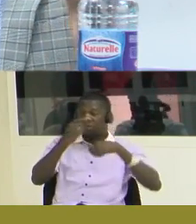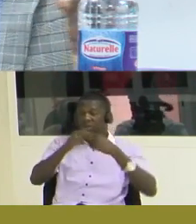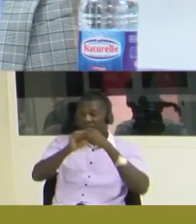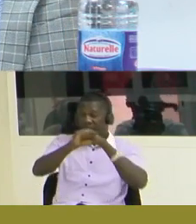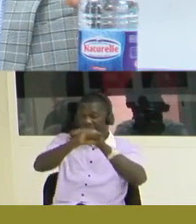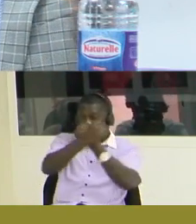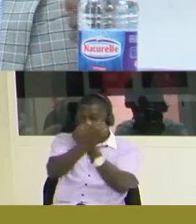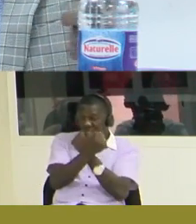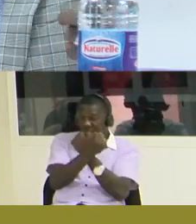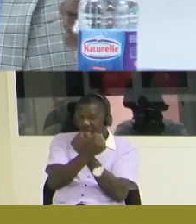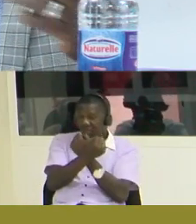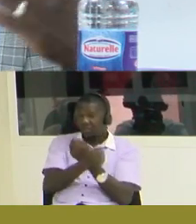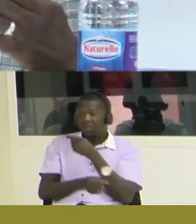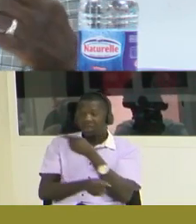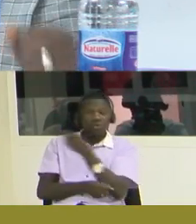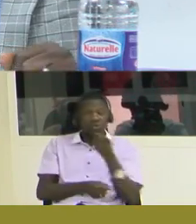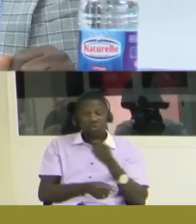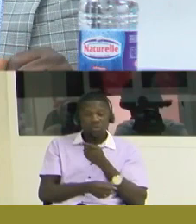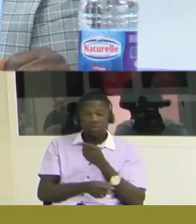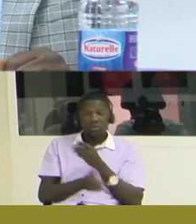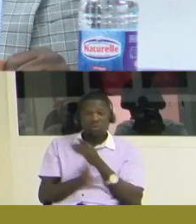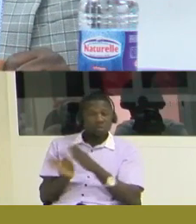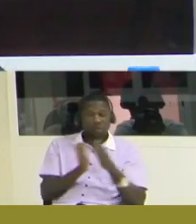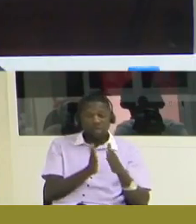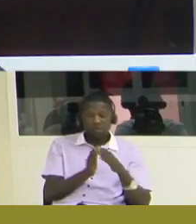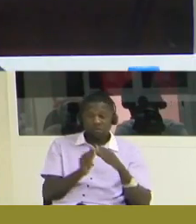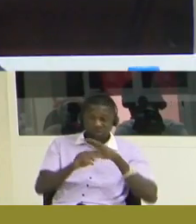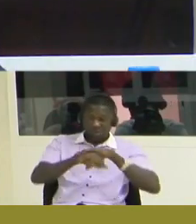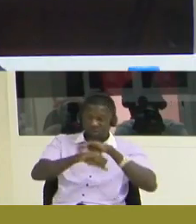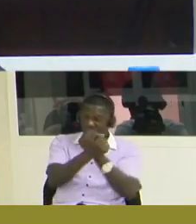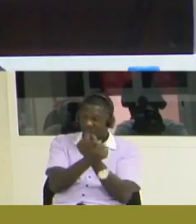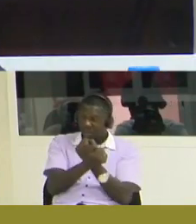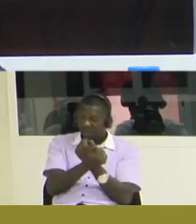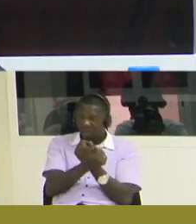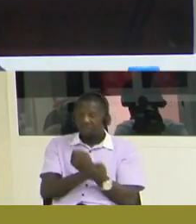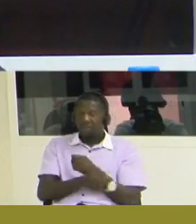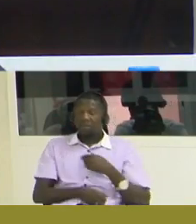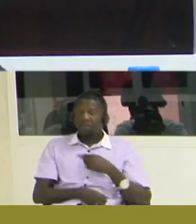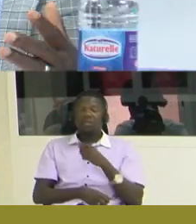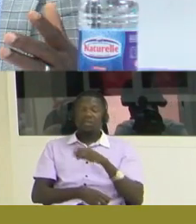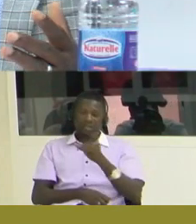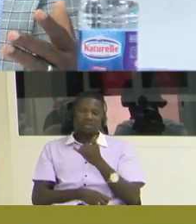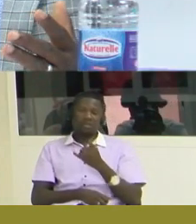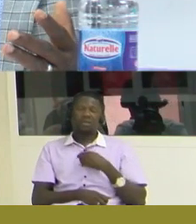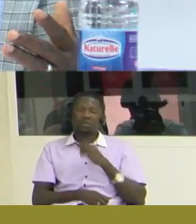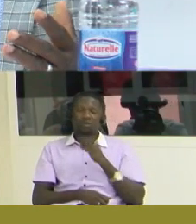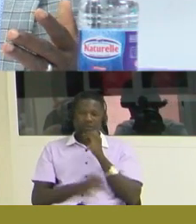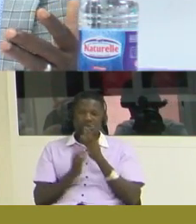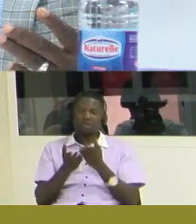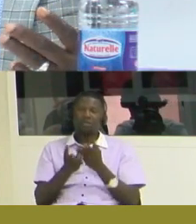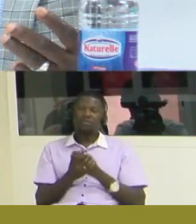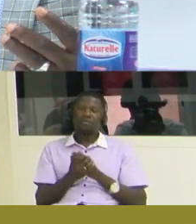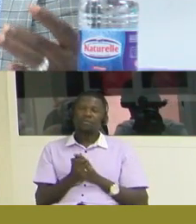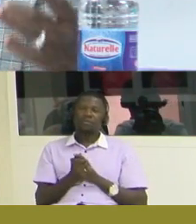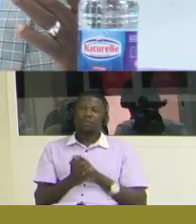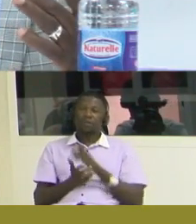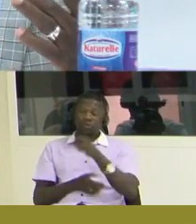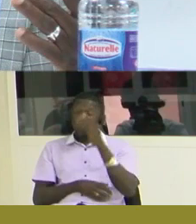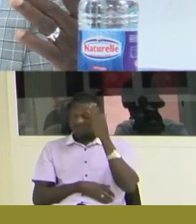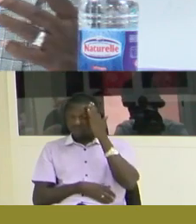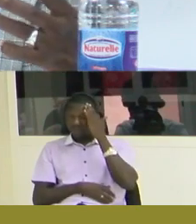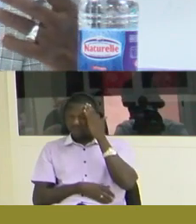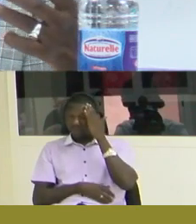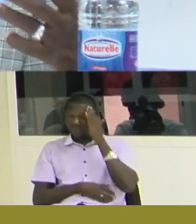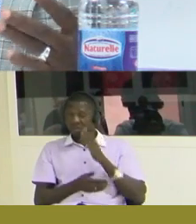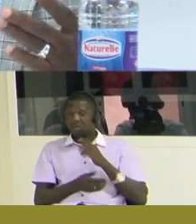no such plan to arrest yes that is what I am suggesting what you realize that the day